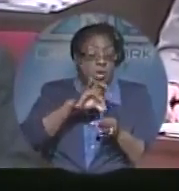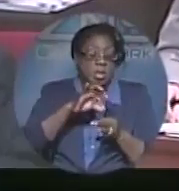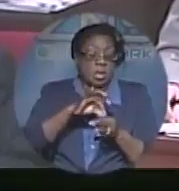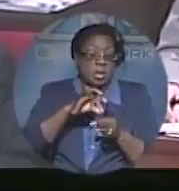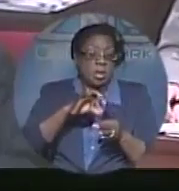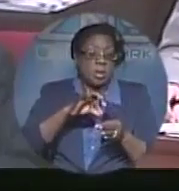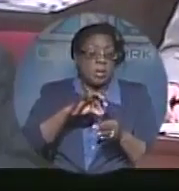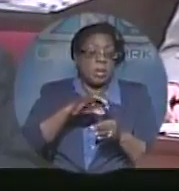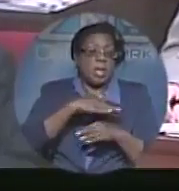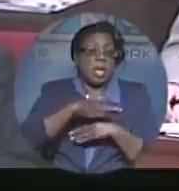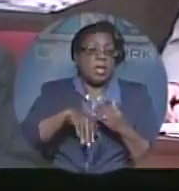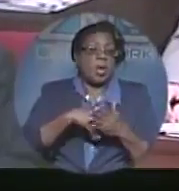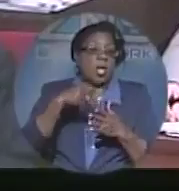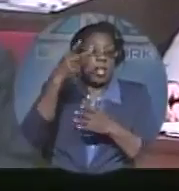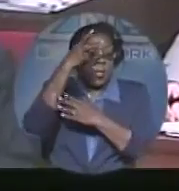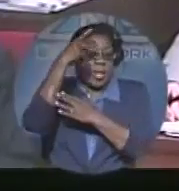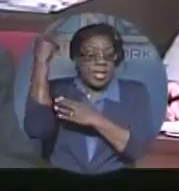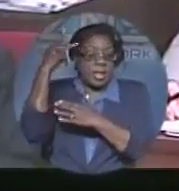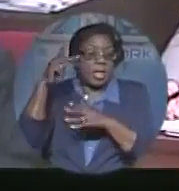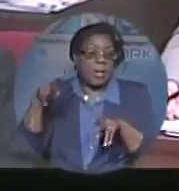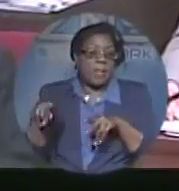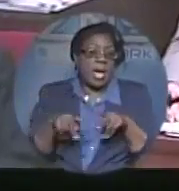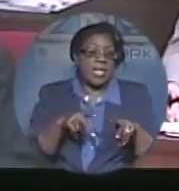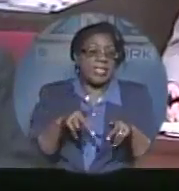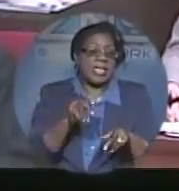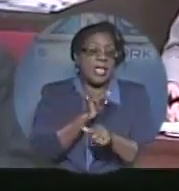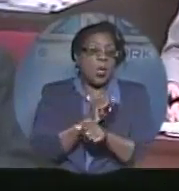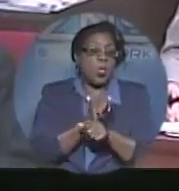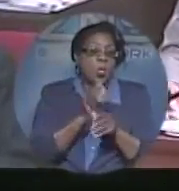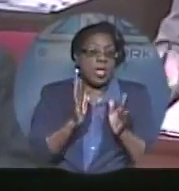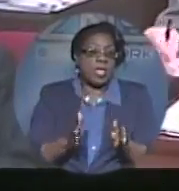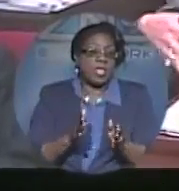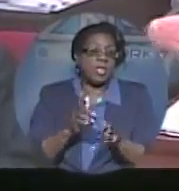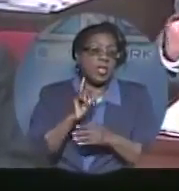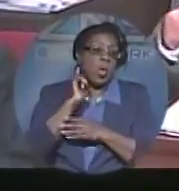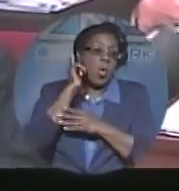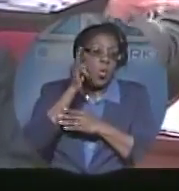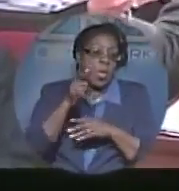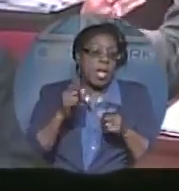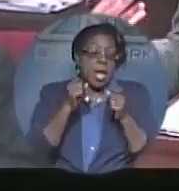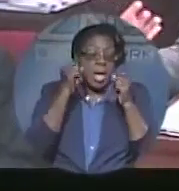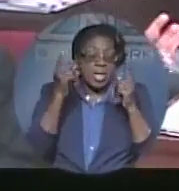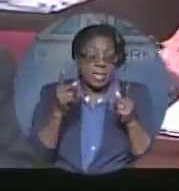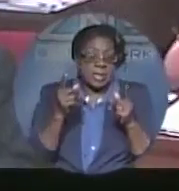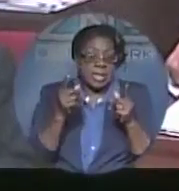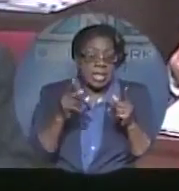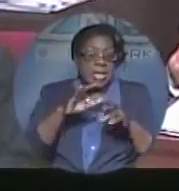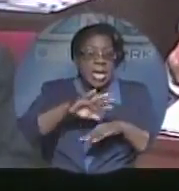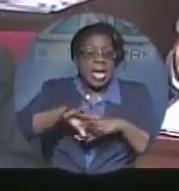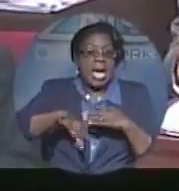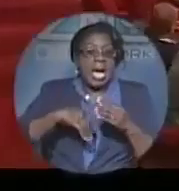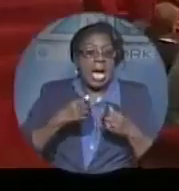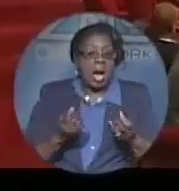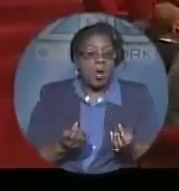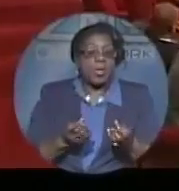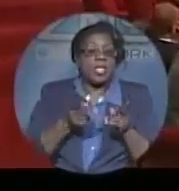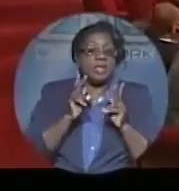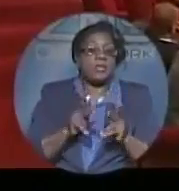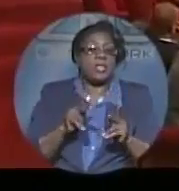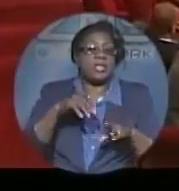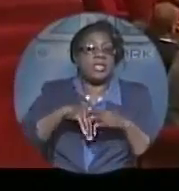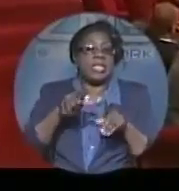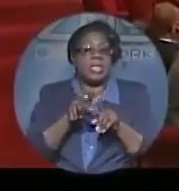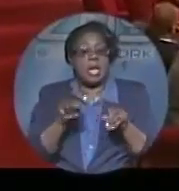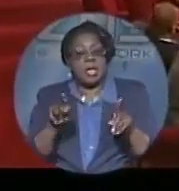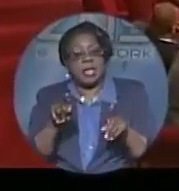and also the political parties and their workers will understand how the polls abroad will be conducted.